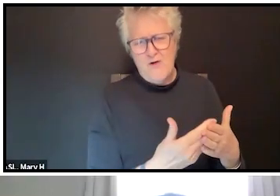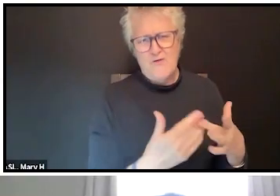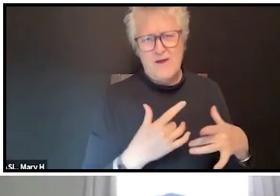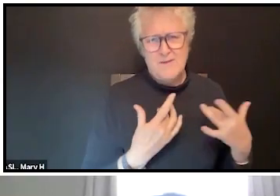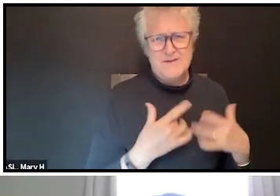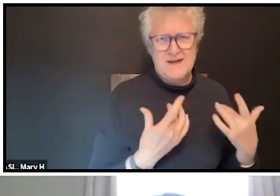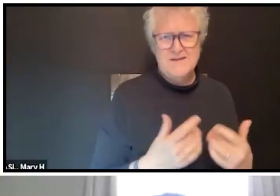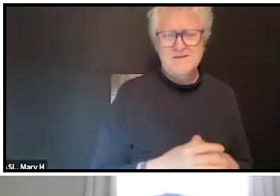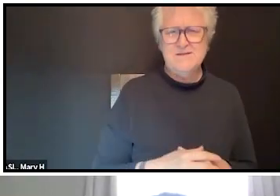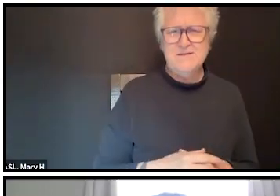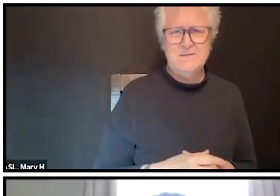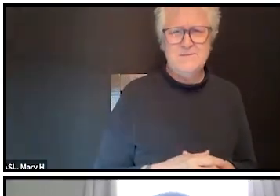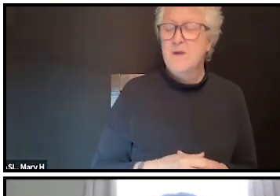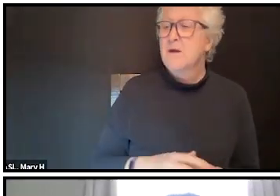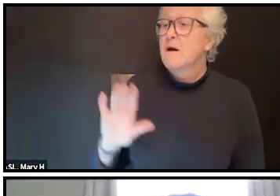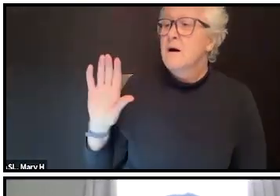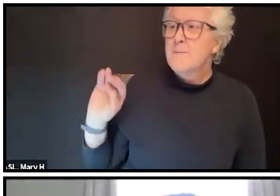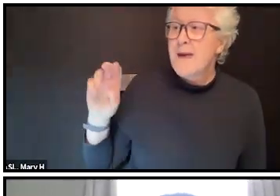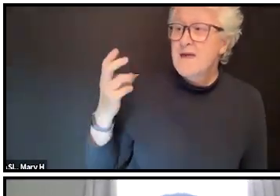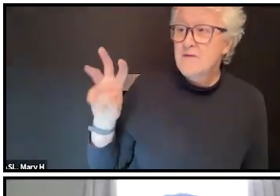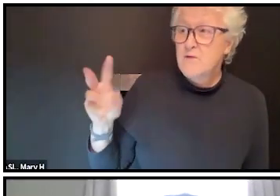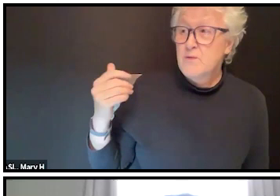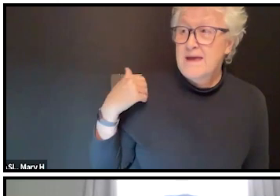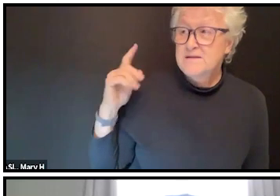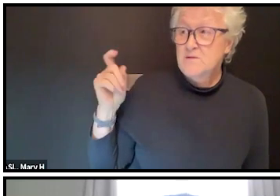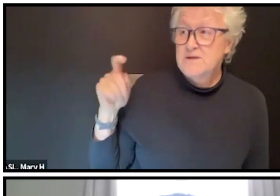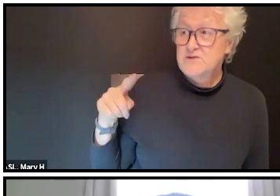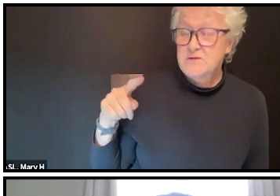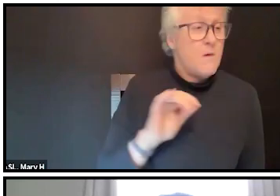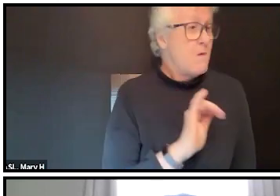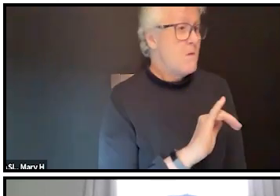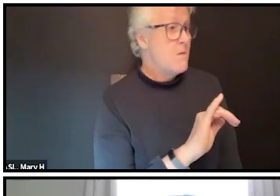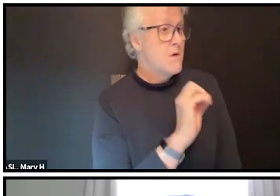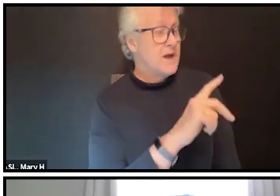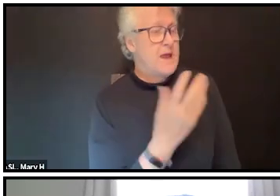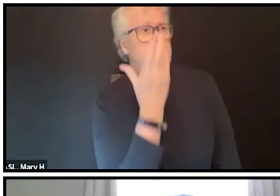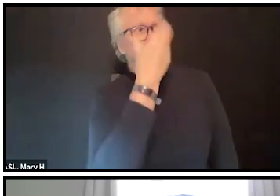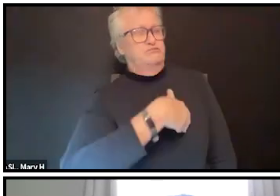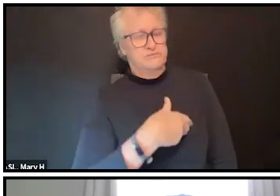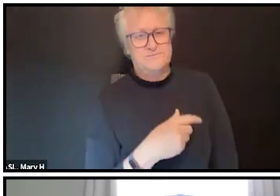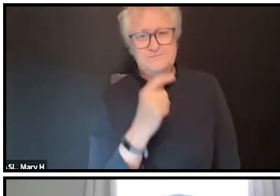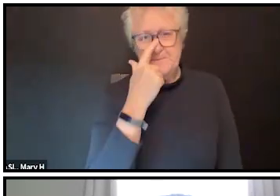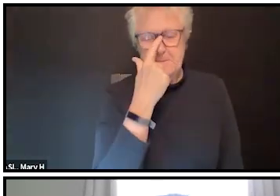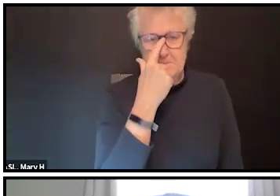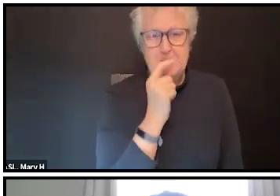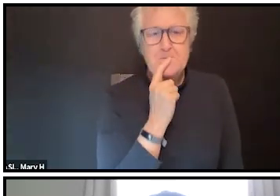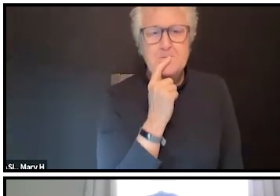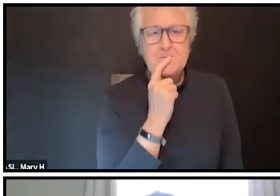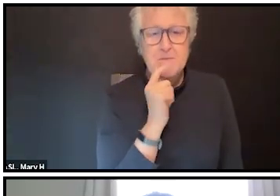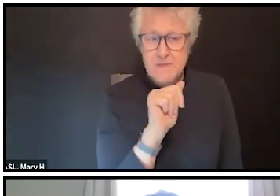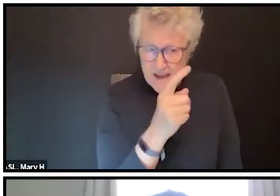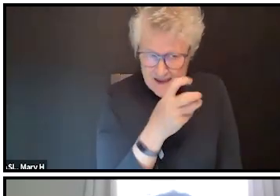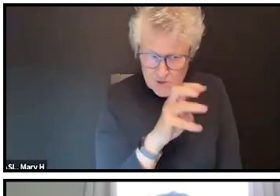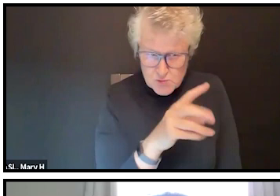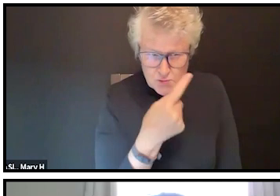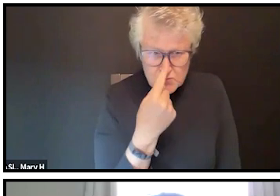Matthew has a question, Heather. Oh, okay. I didn't see. Andrew, do you want to read it